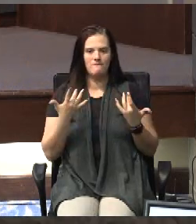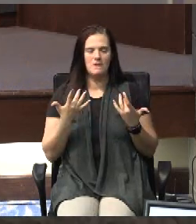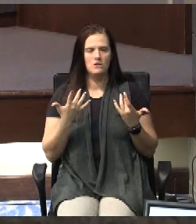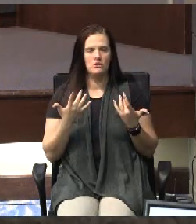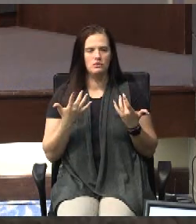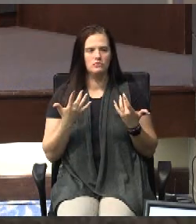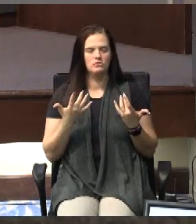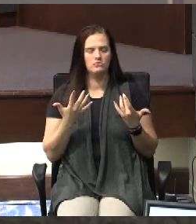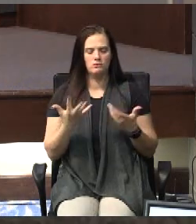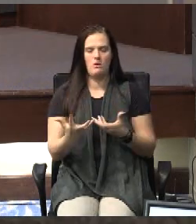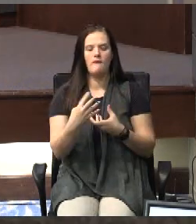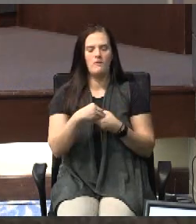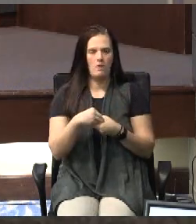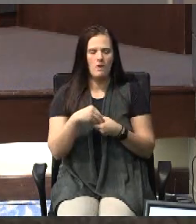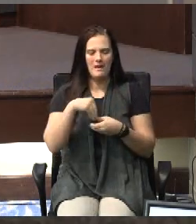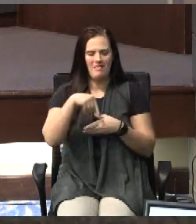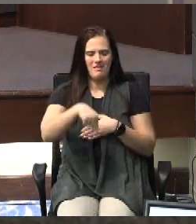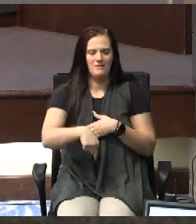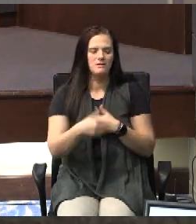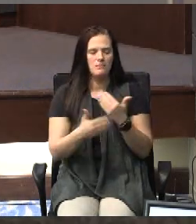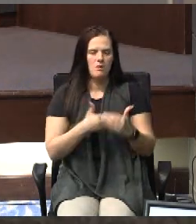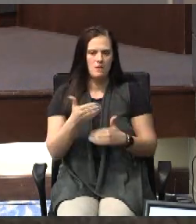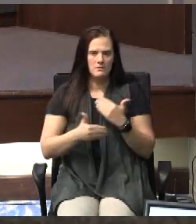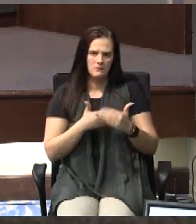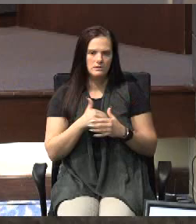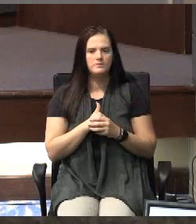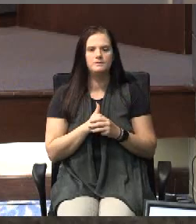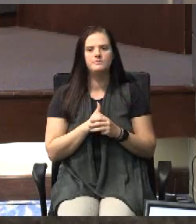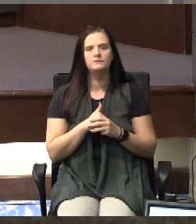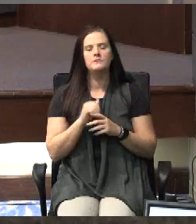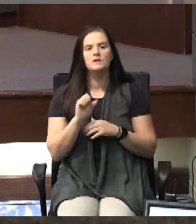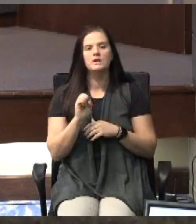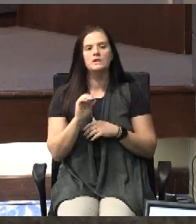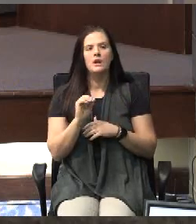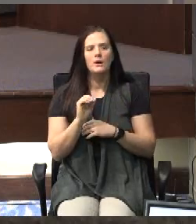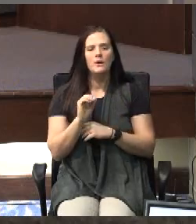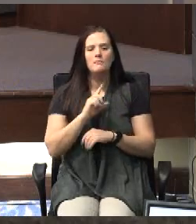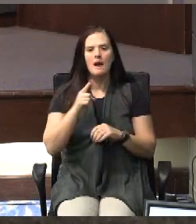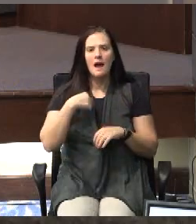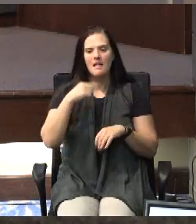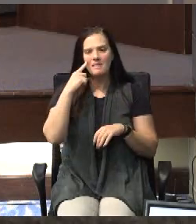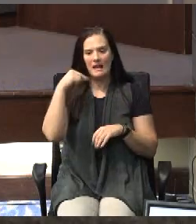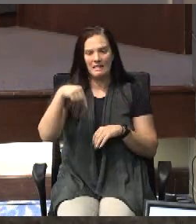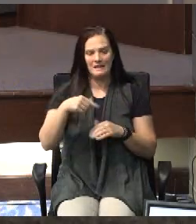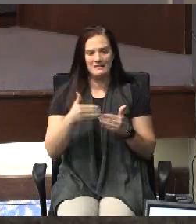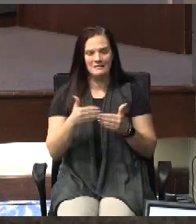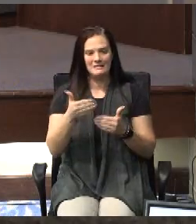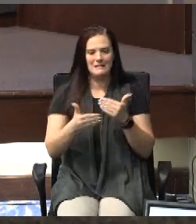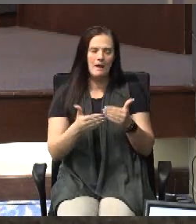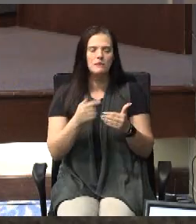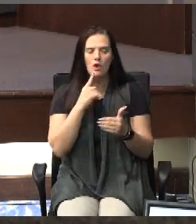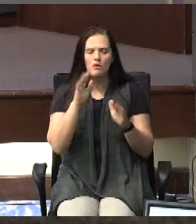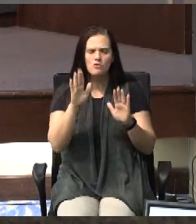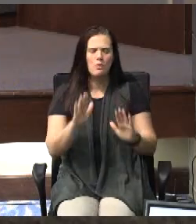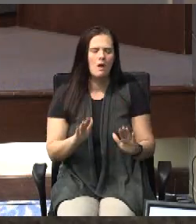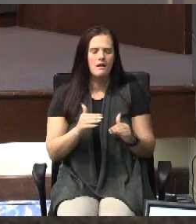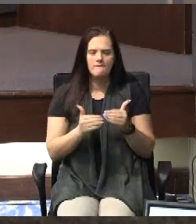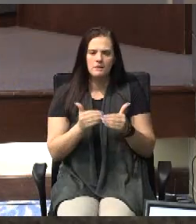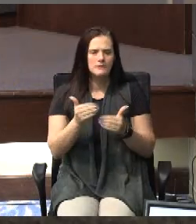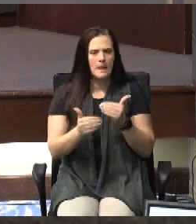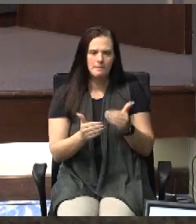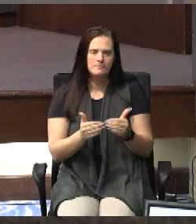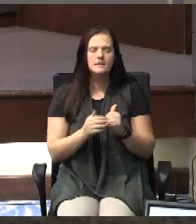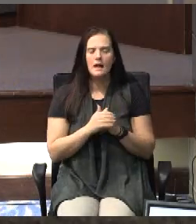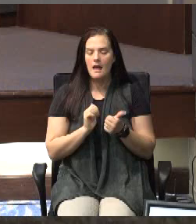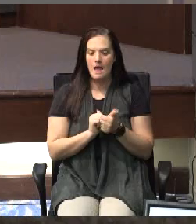along, you know, in this process and in this newness. So, but I think that these steps are wonderful steps,